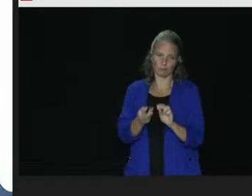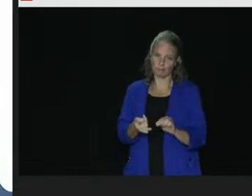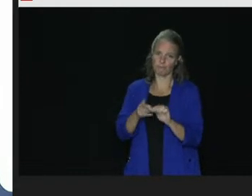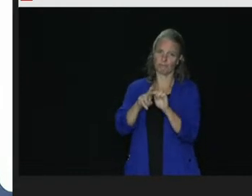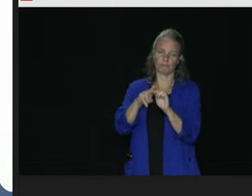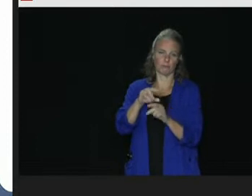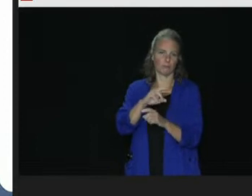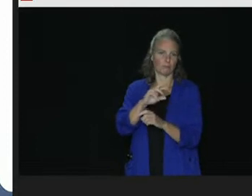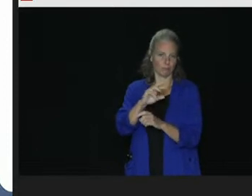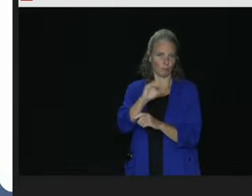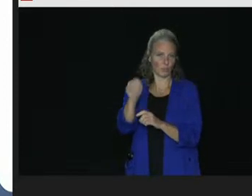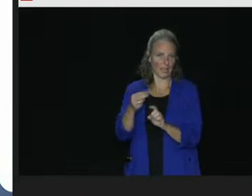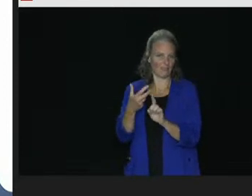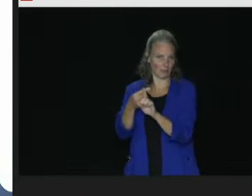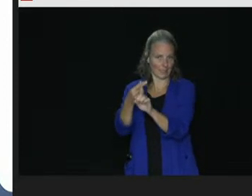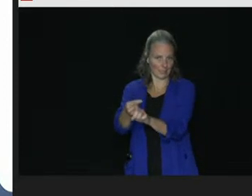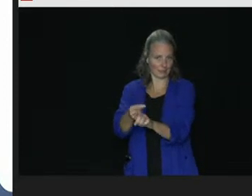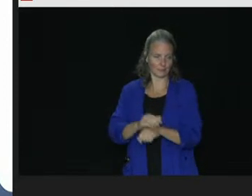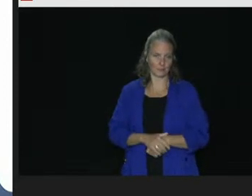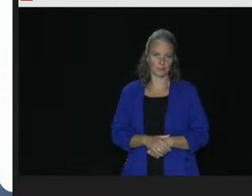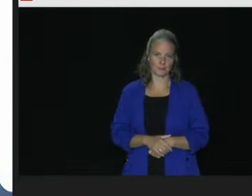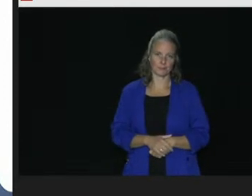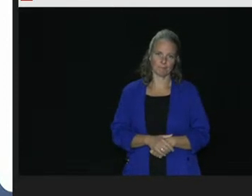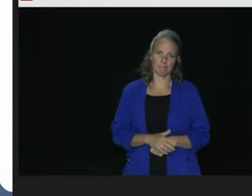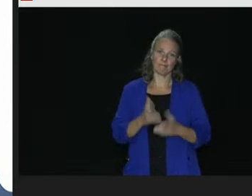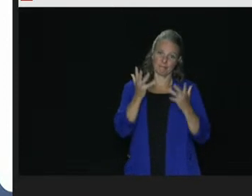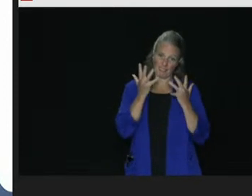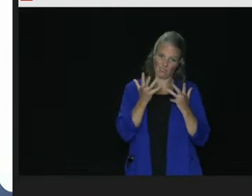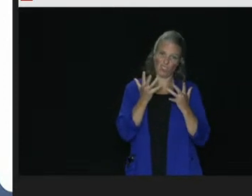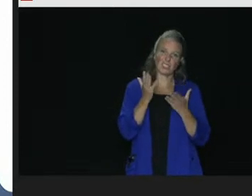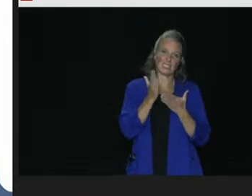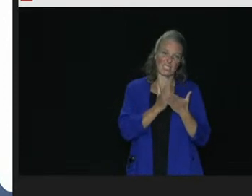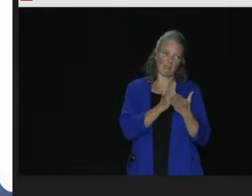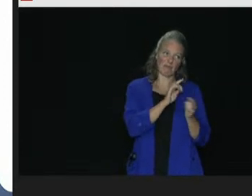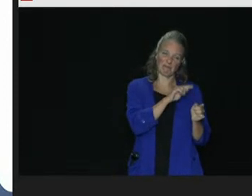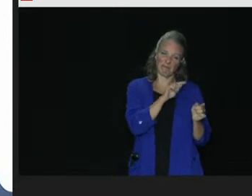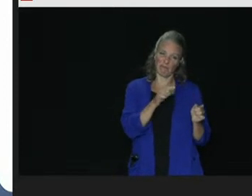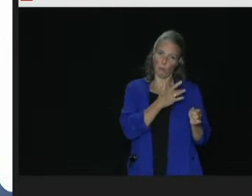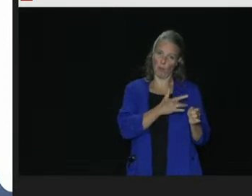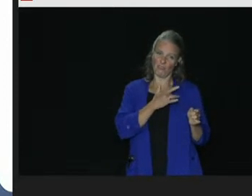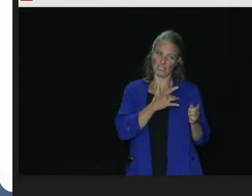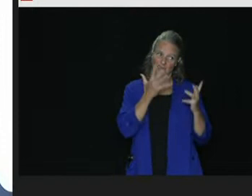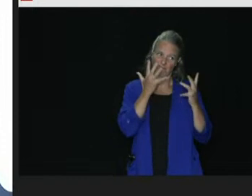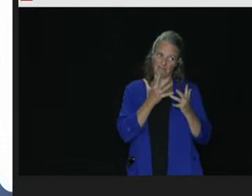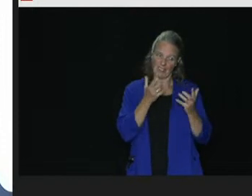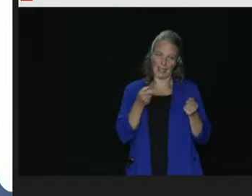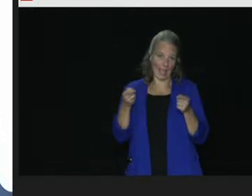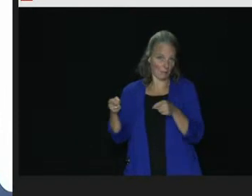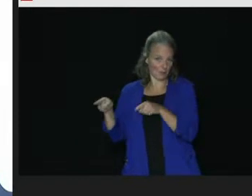We have seen unfortunate examples in some provinces where their